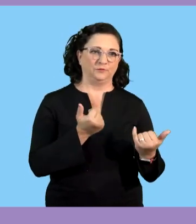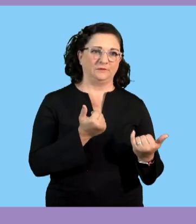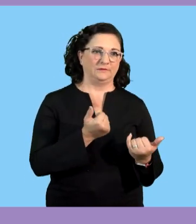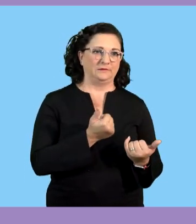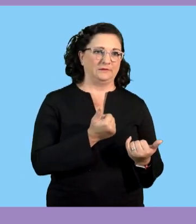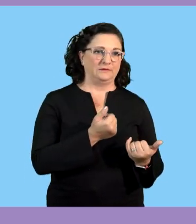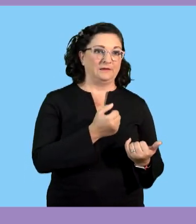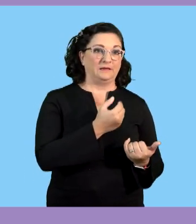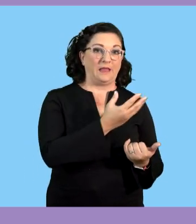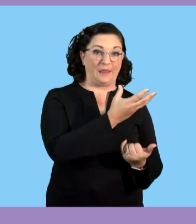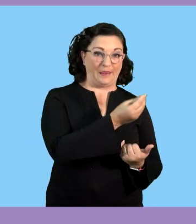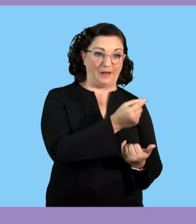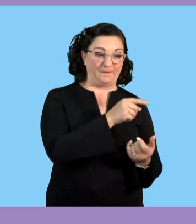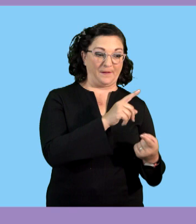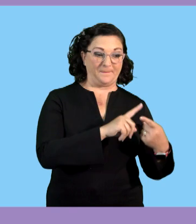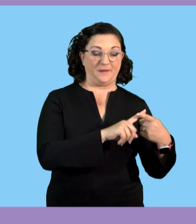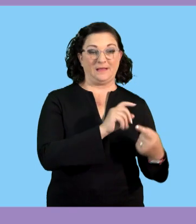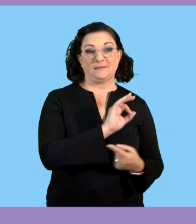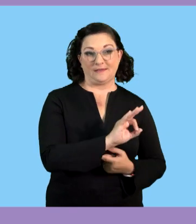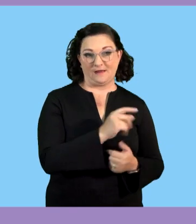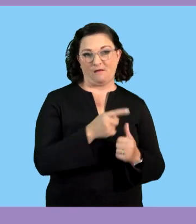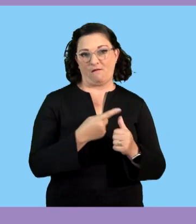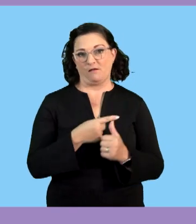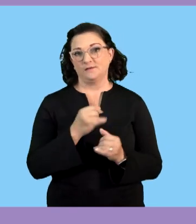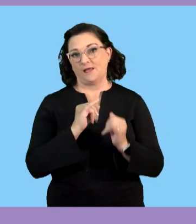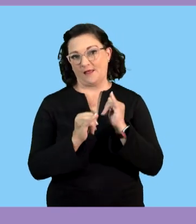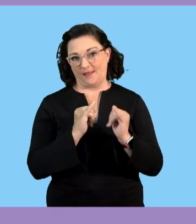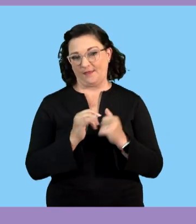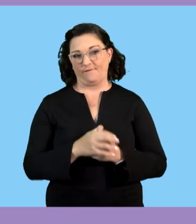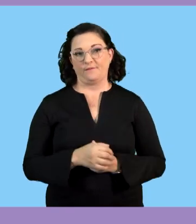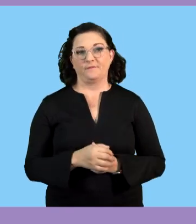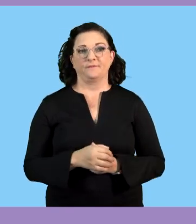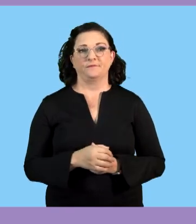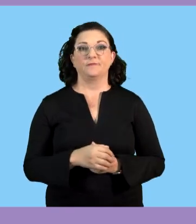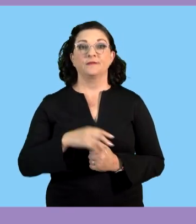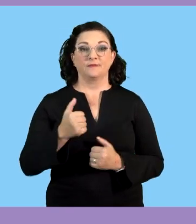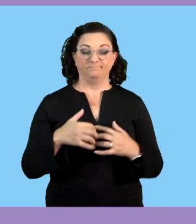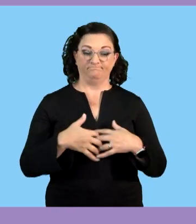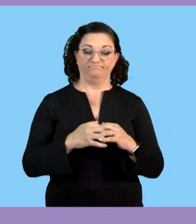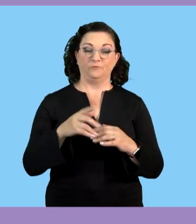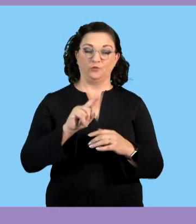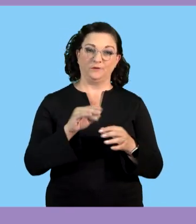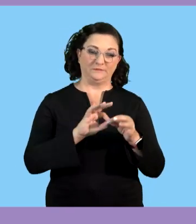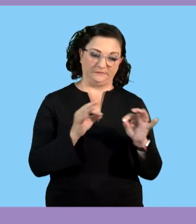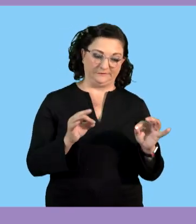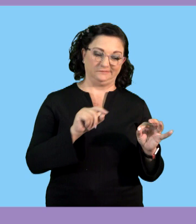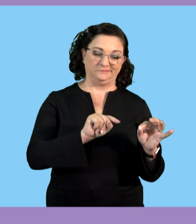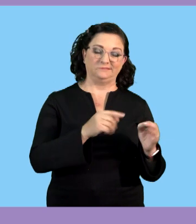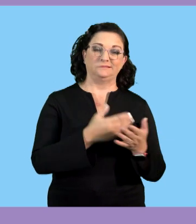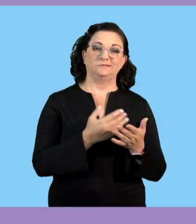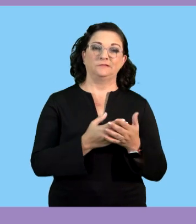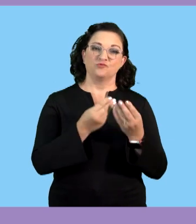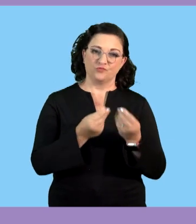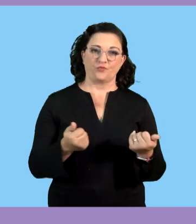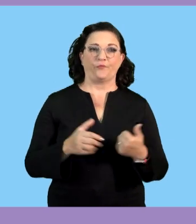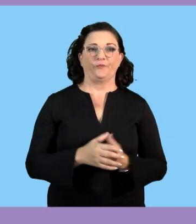of a number and 3 is 11. Now we've set up that equation, and you will be able to solve